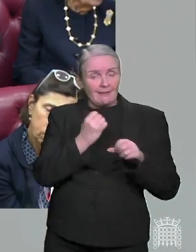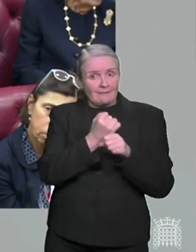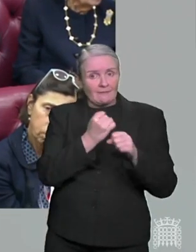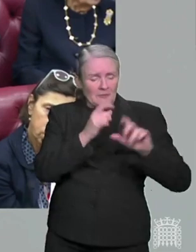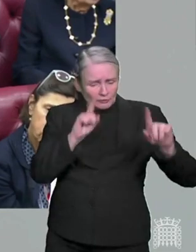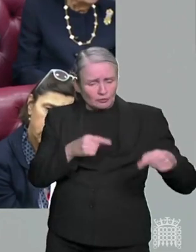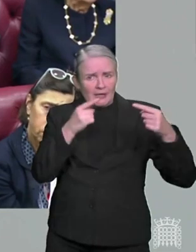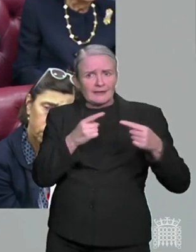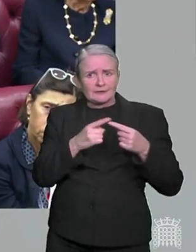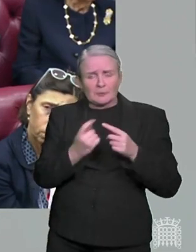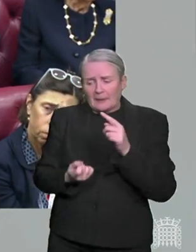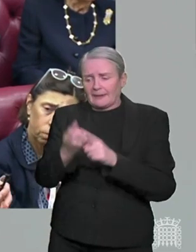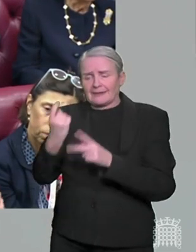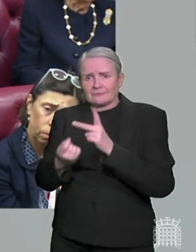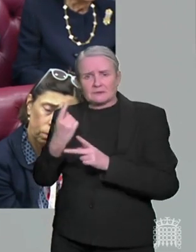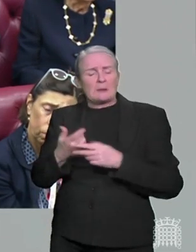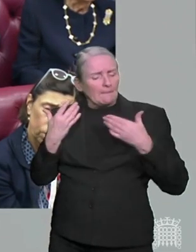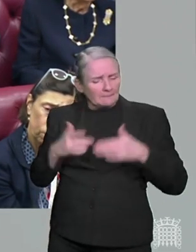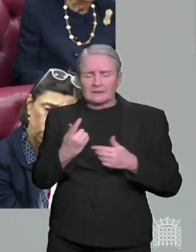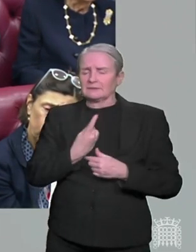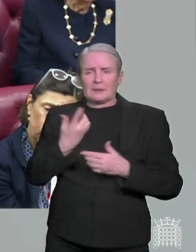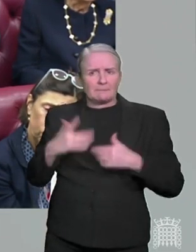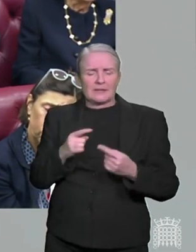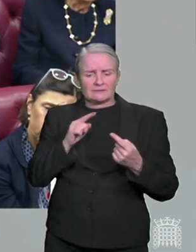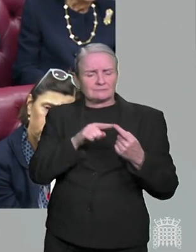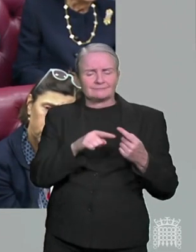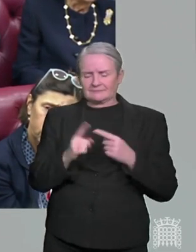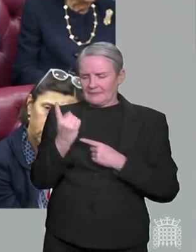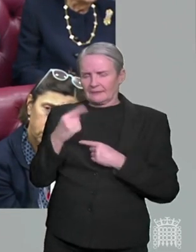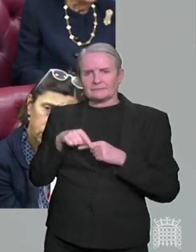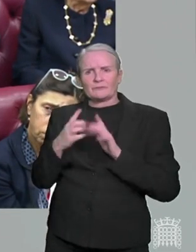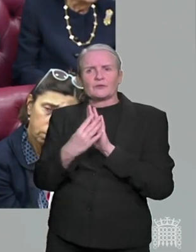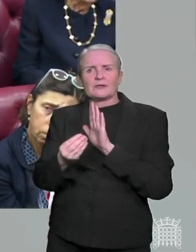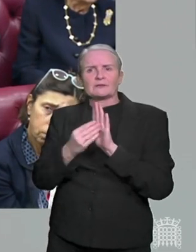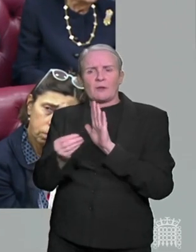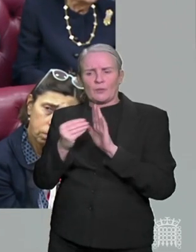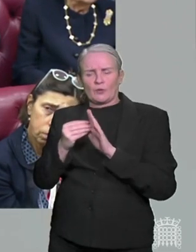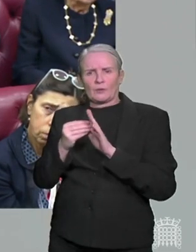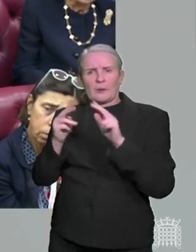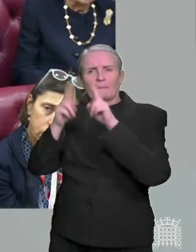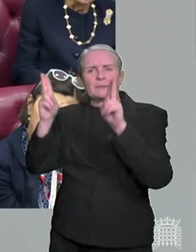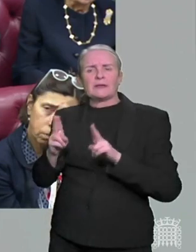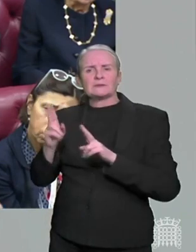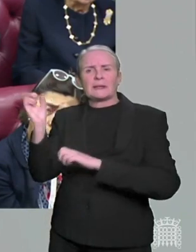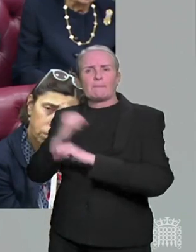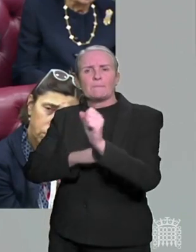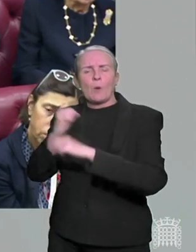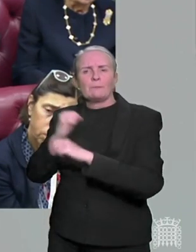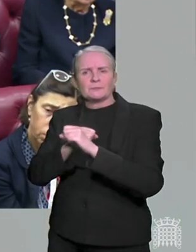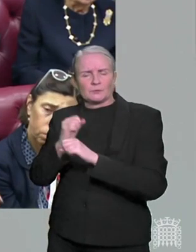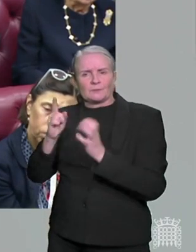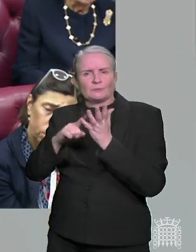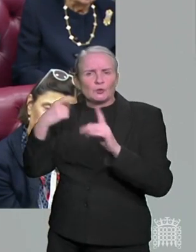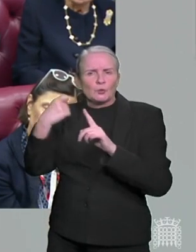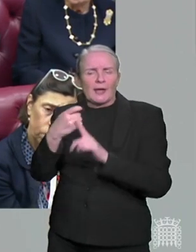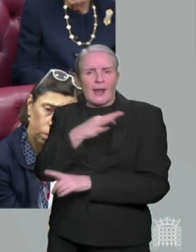I've done that personally with them over, for instance, a building that was bombed that had UK medics and other charities in, and we'll continue